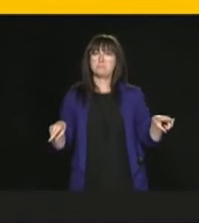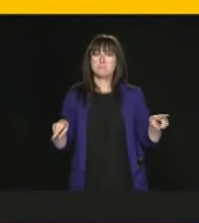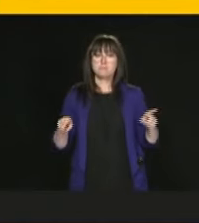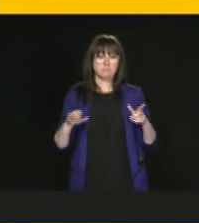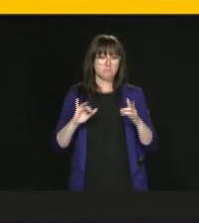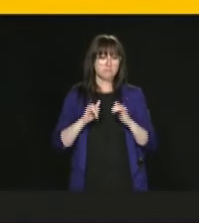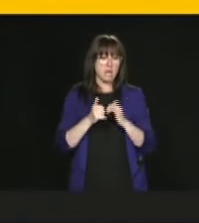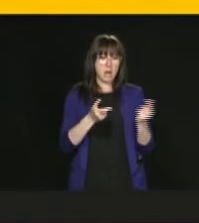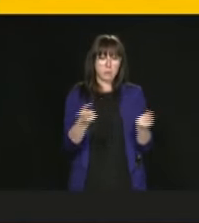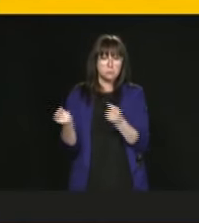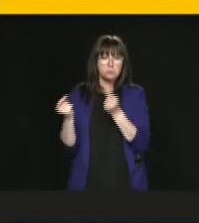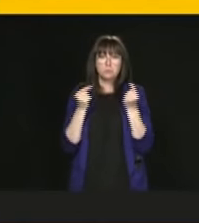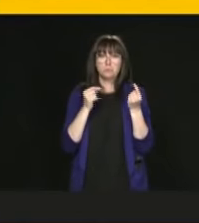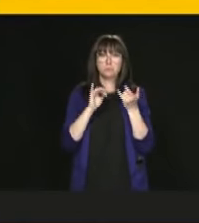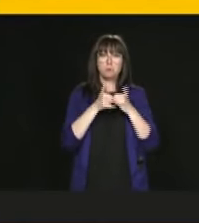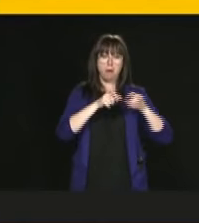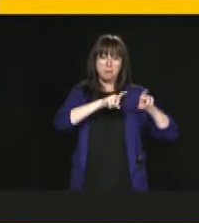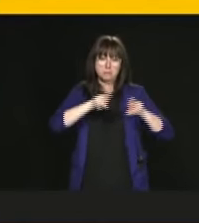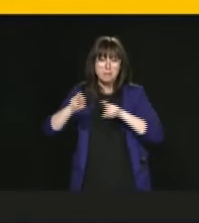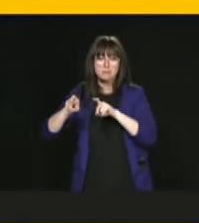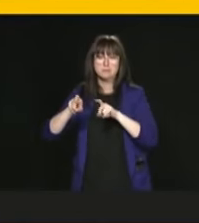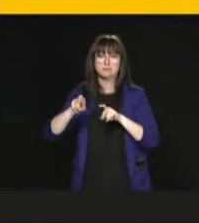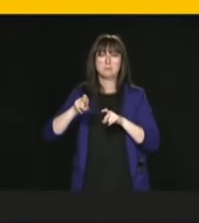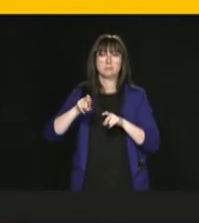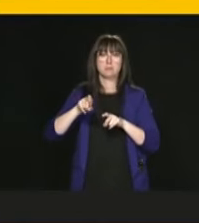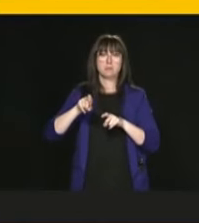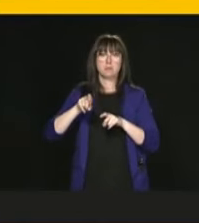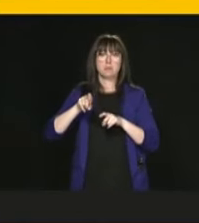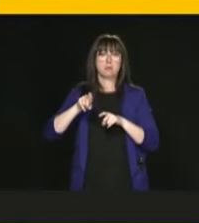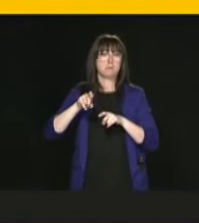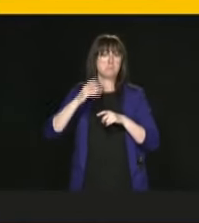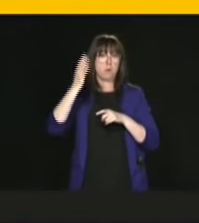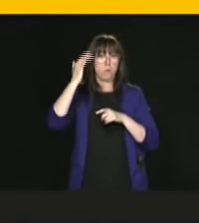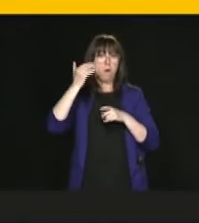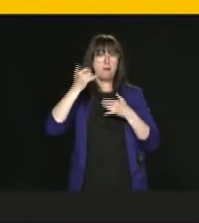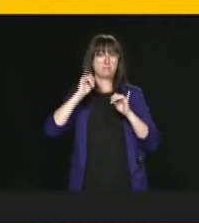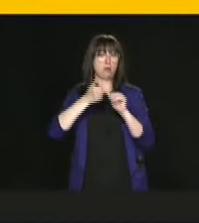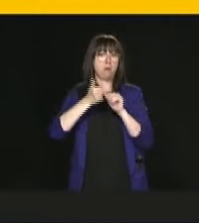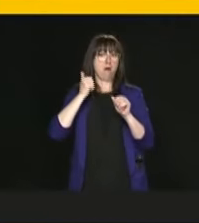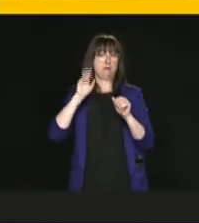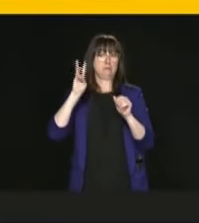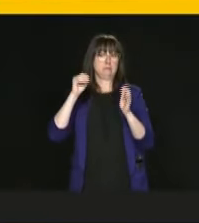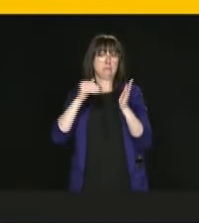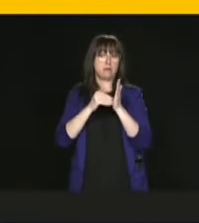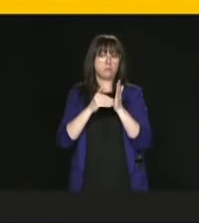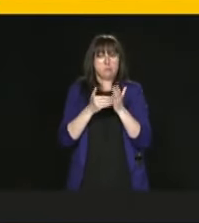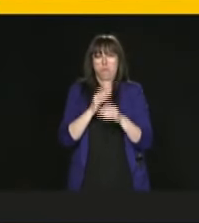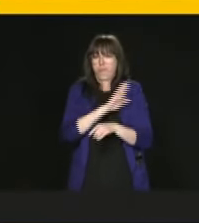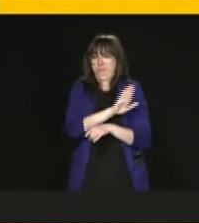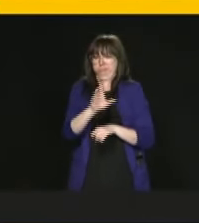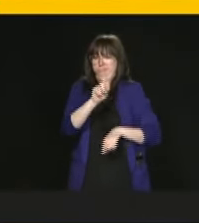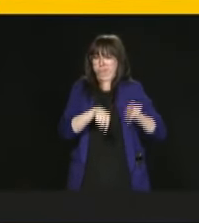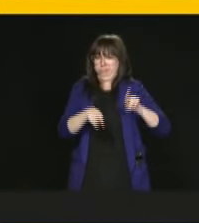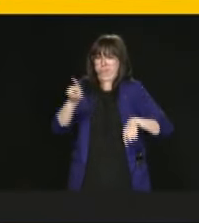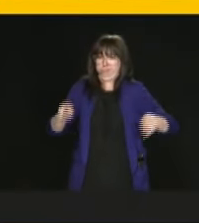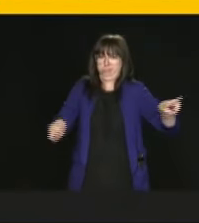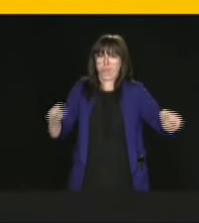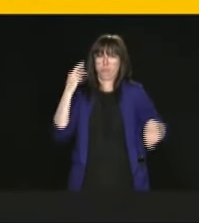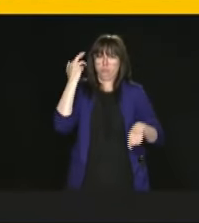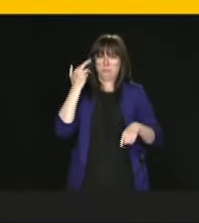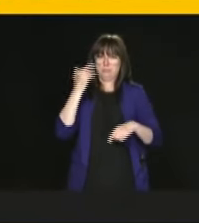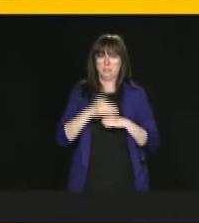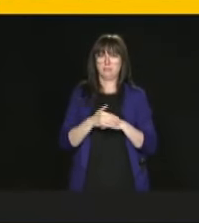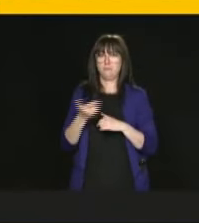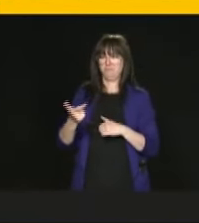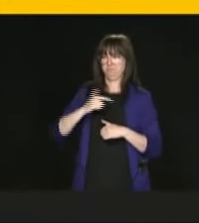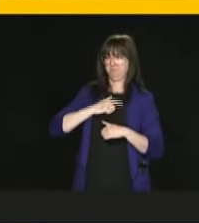reasons for not yet reaching those targets, for example, is diverse, I would say. It's Dr. Yu. Maybe I can just expand a little bit on what Dr.